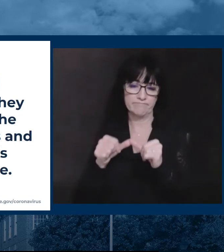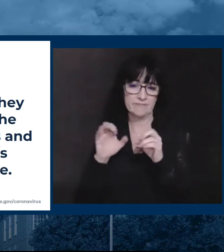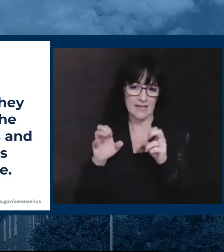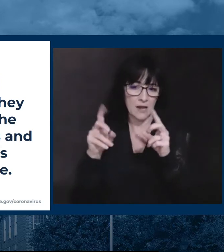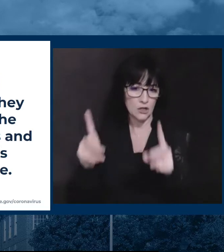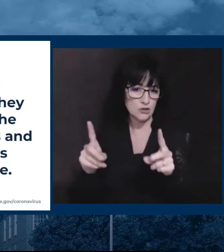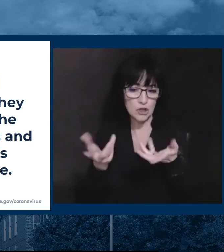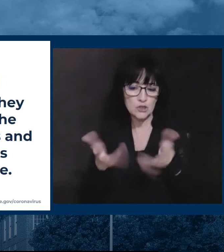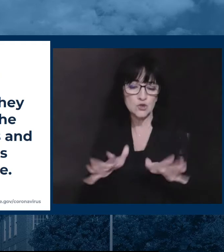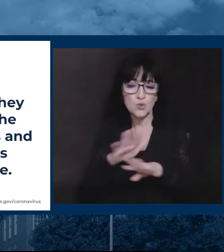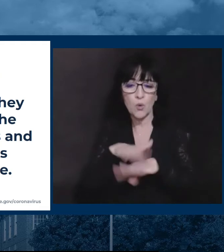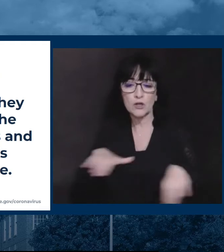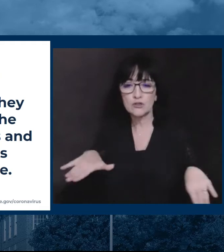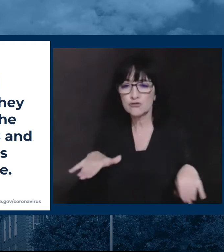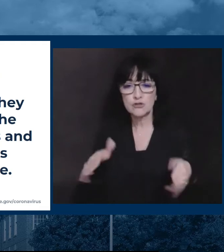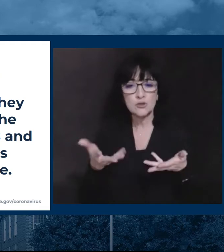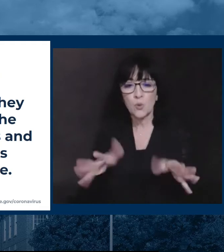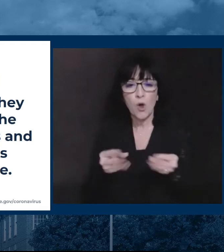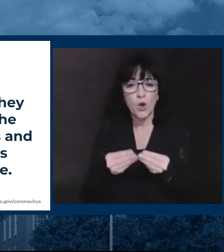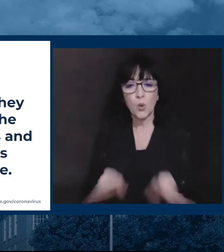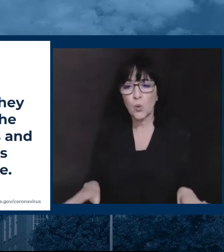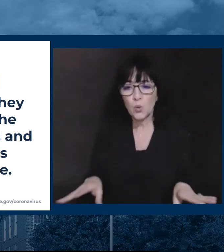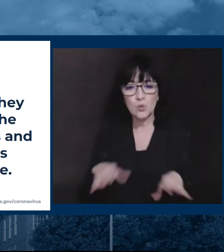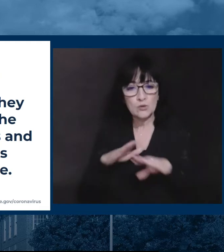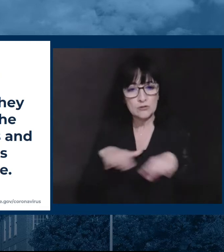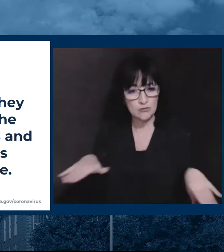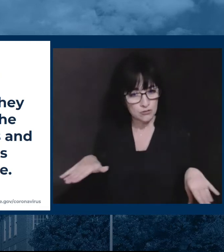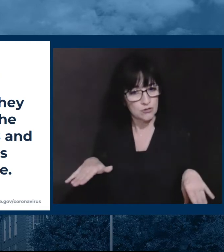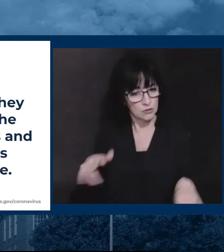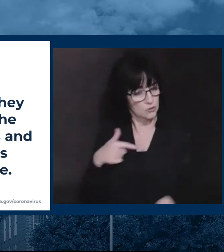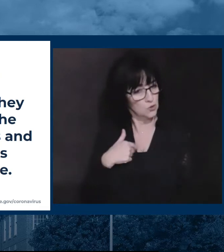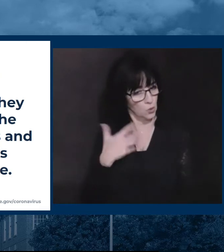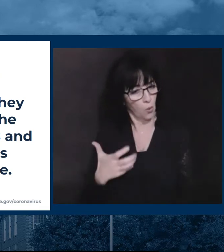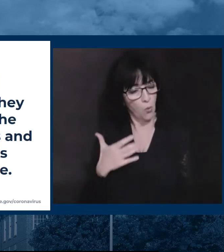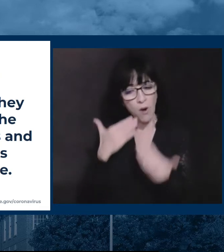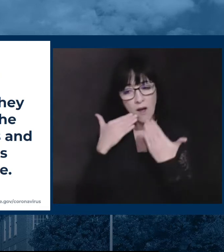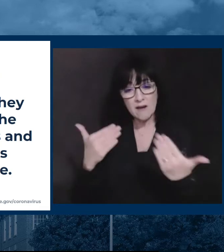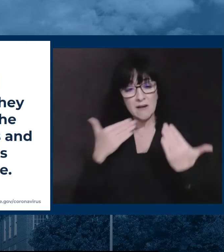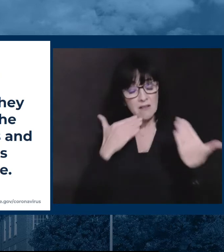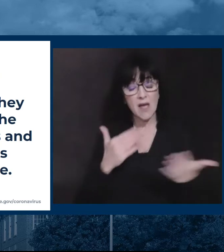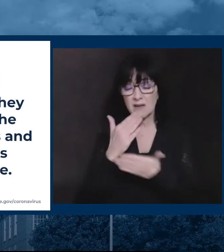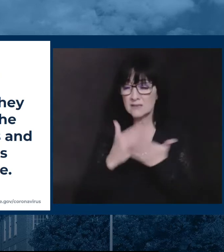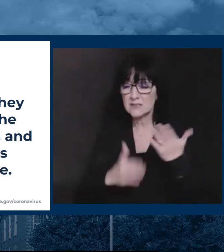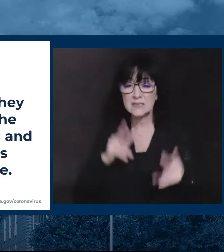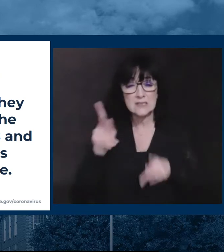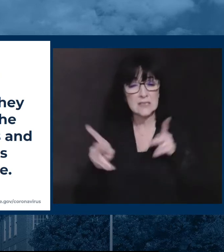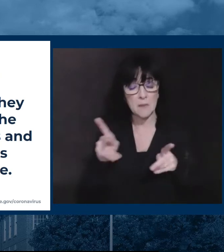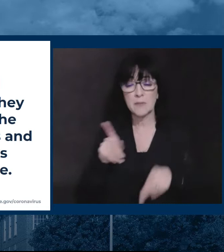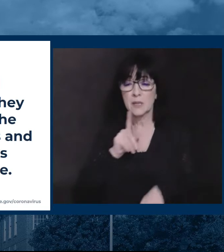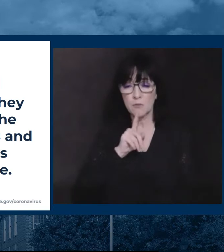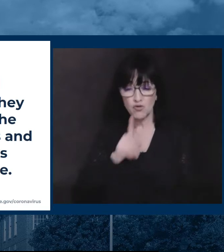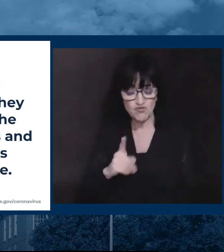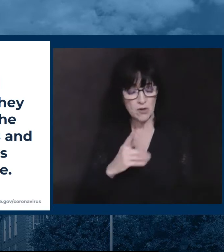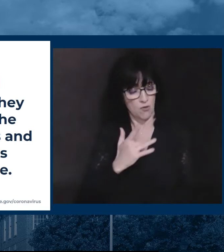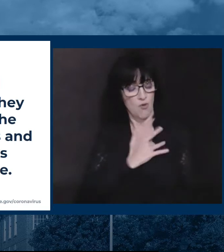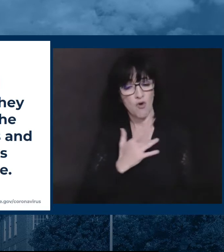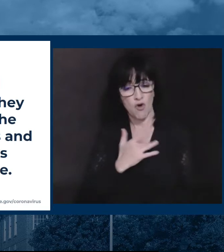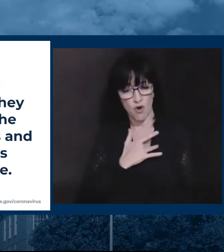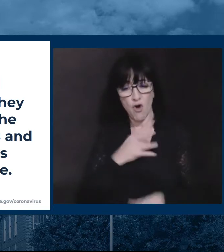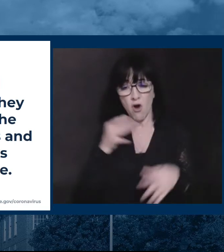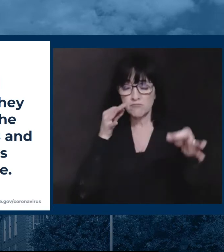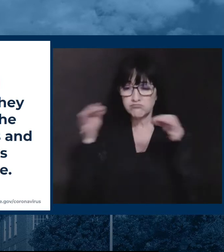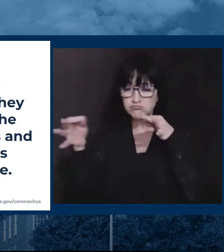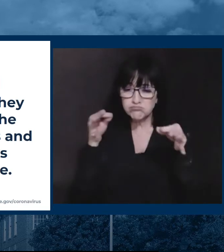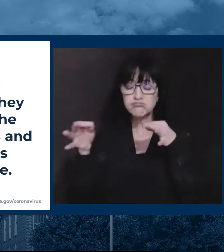them for their candor. They really did engage in honest conversation with us because I think all of them are,